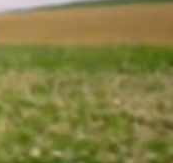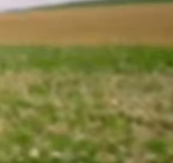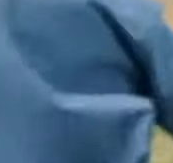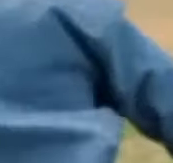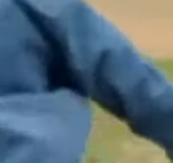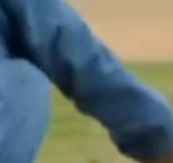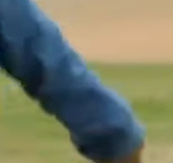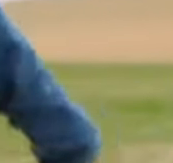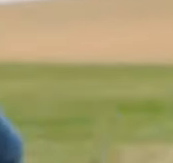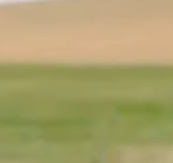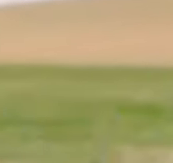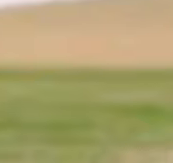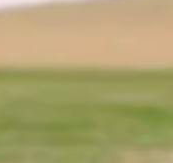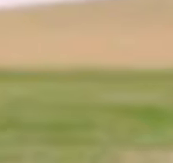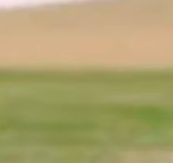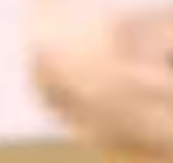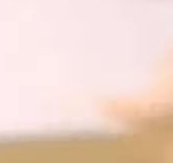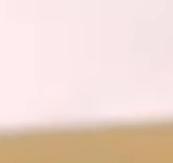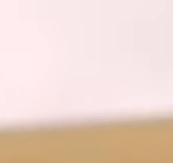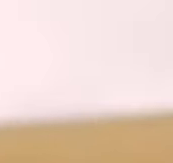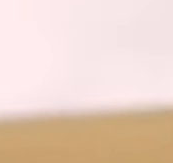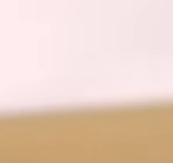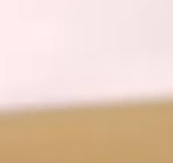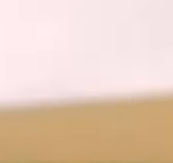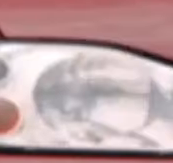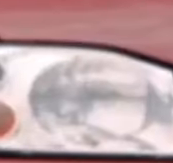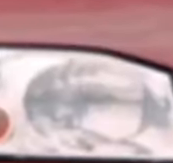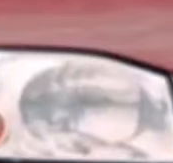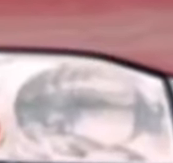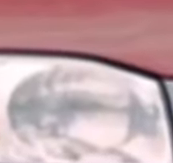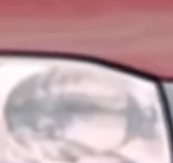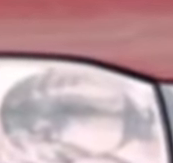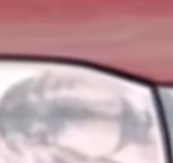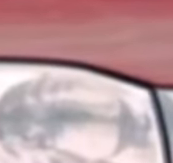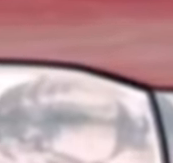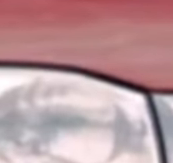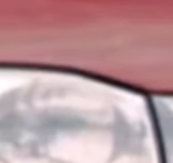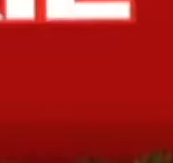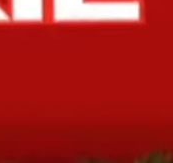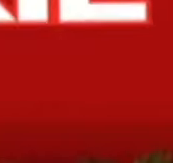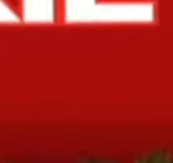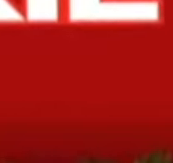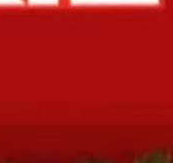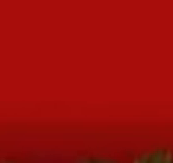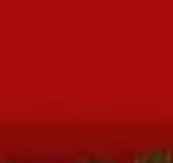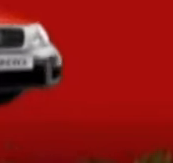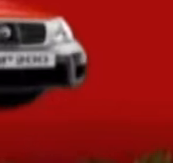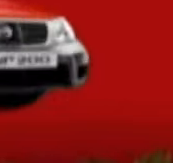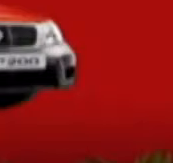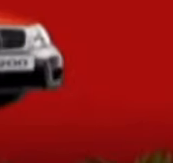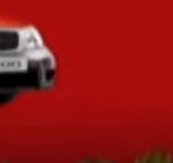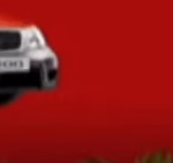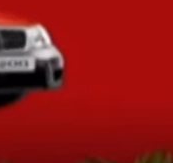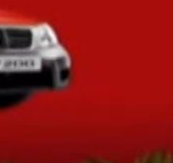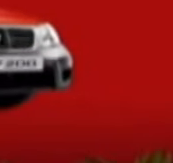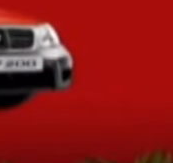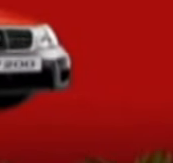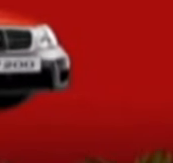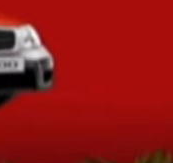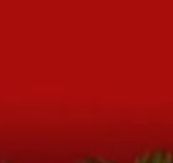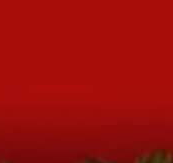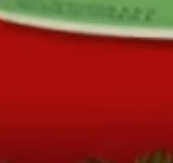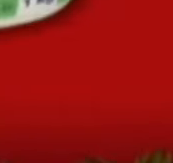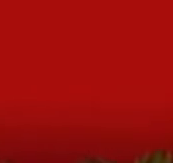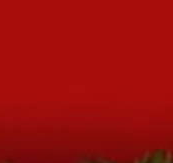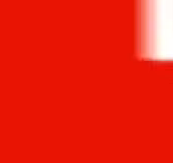really want this season, la la la la la la la la, is to win a brand new bucky. Get